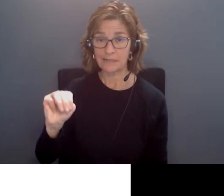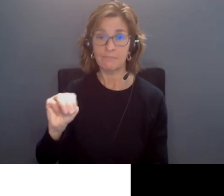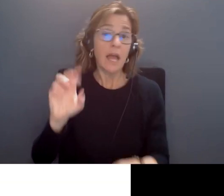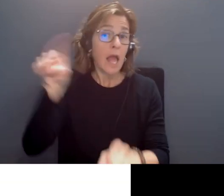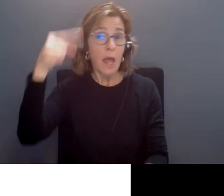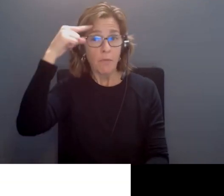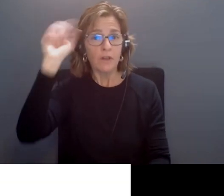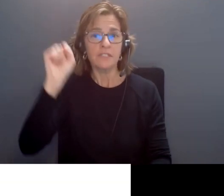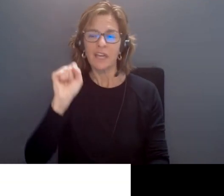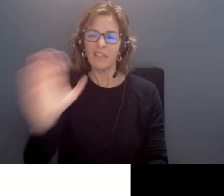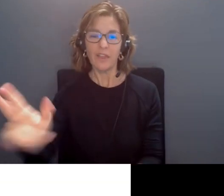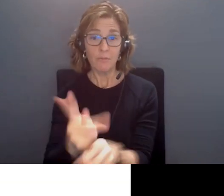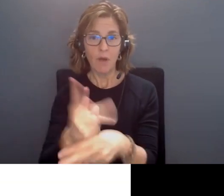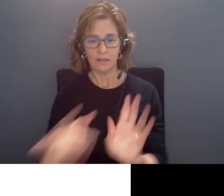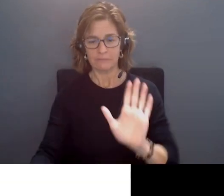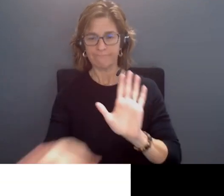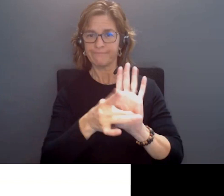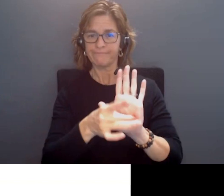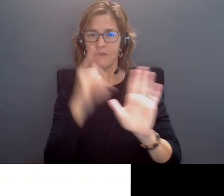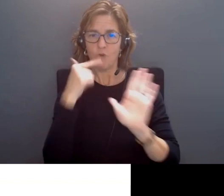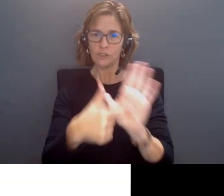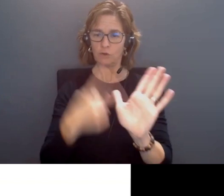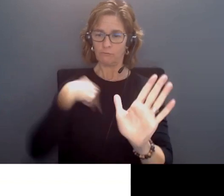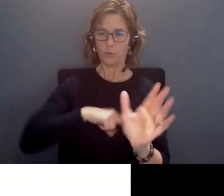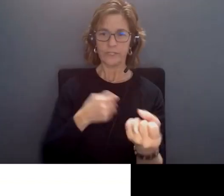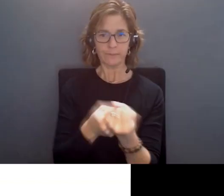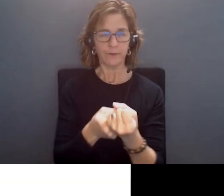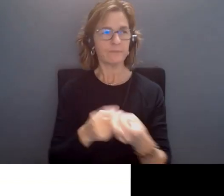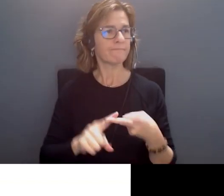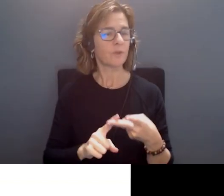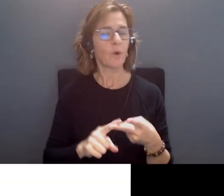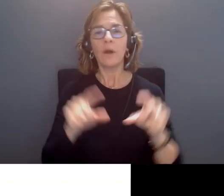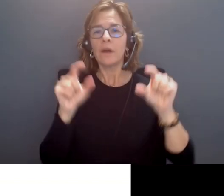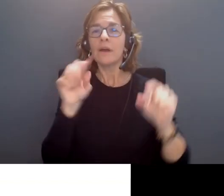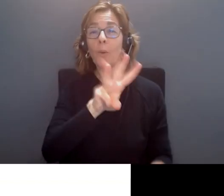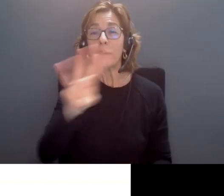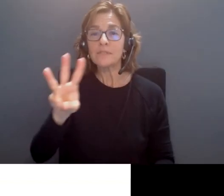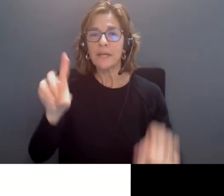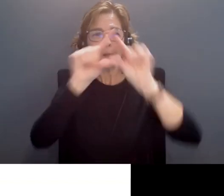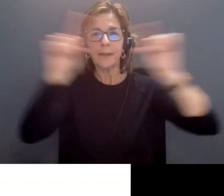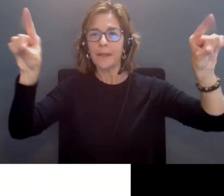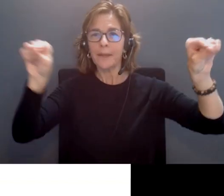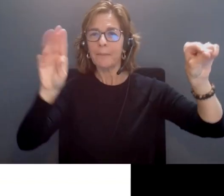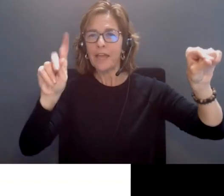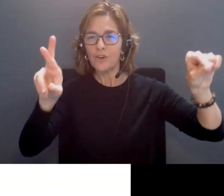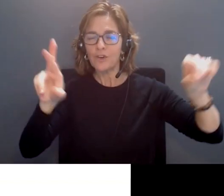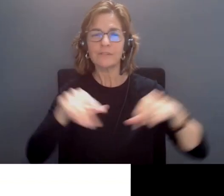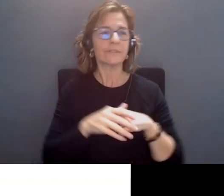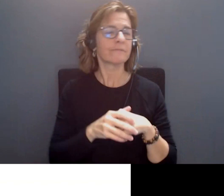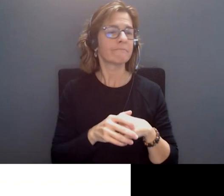way of showcasing their support, website banners and email signatures, and themed